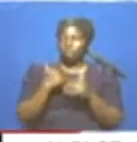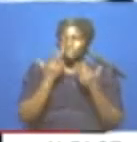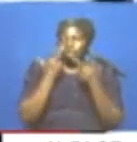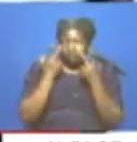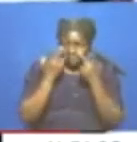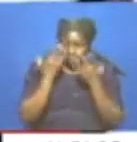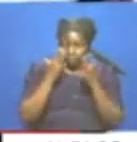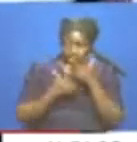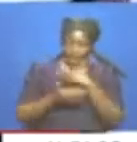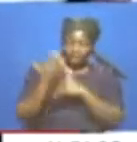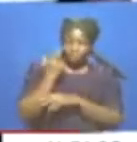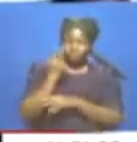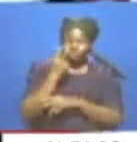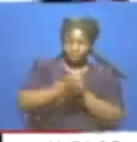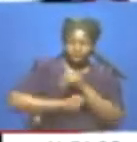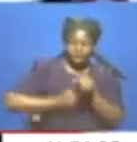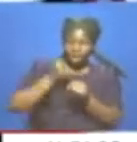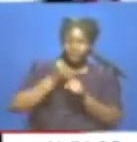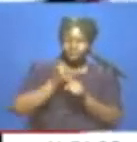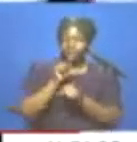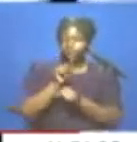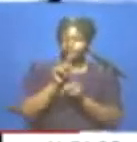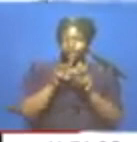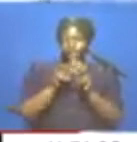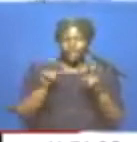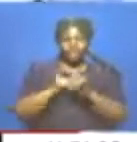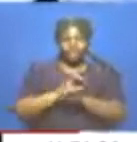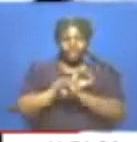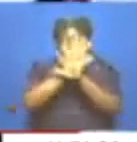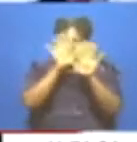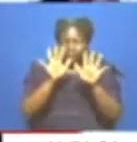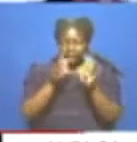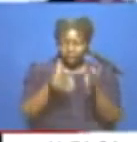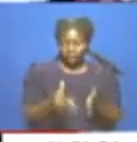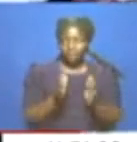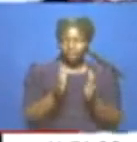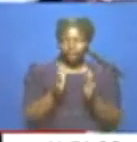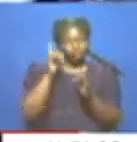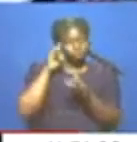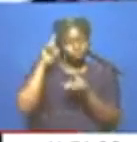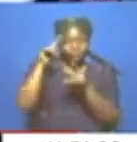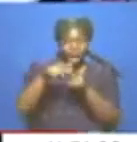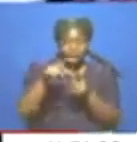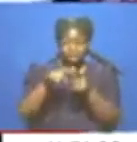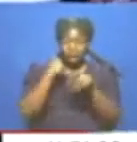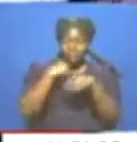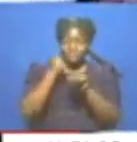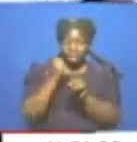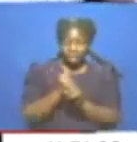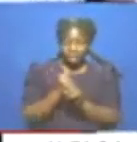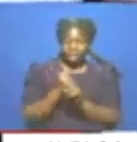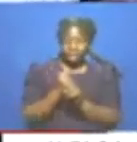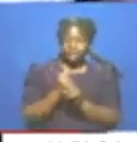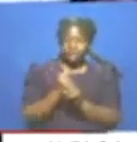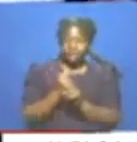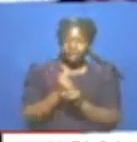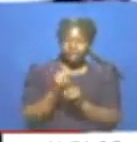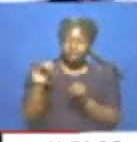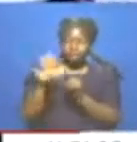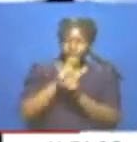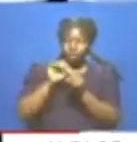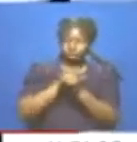2 years, is a very clear path towards making the whole COVID